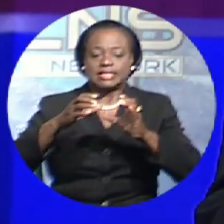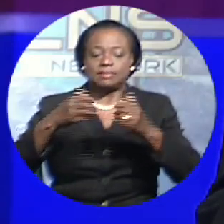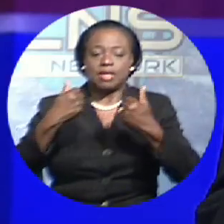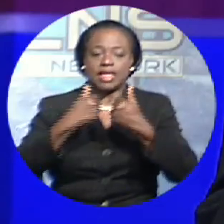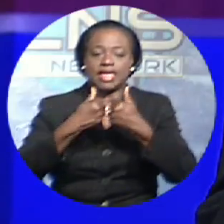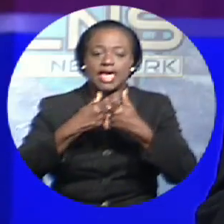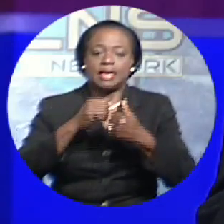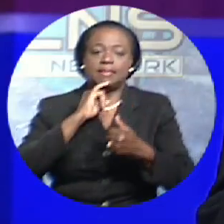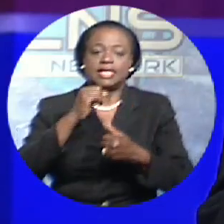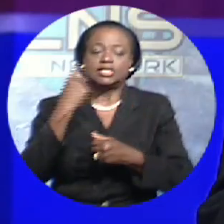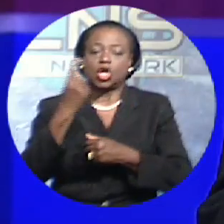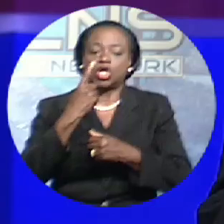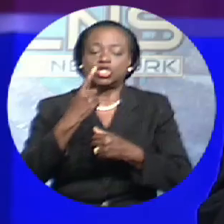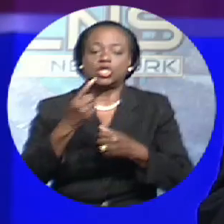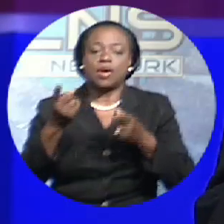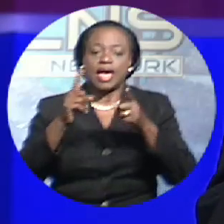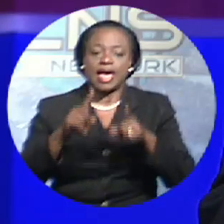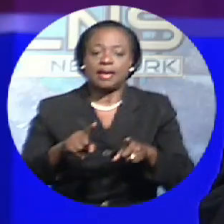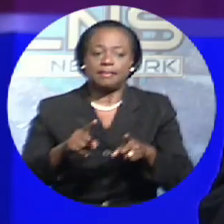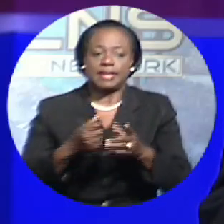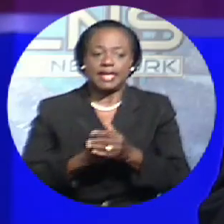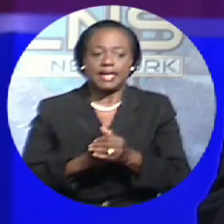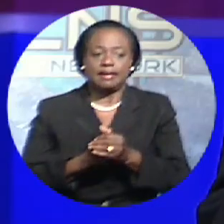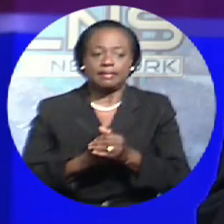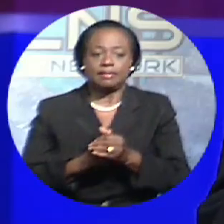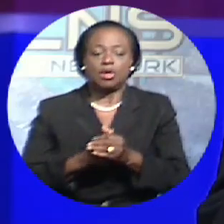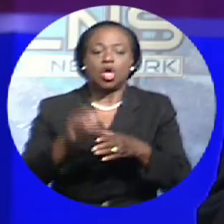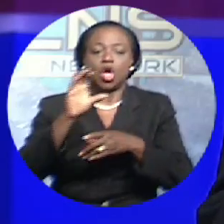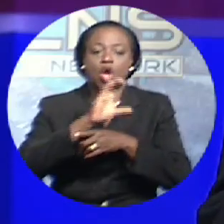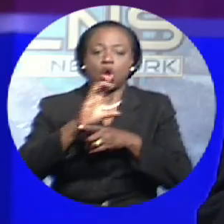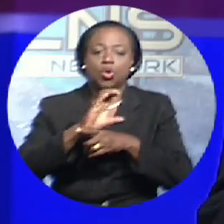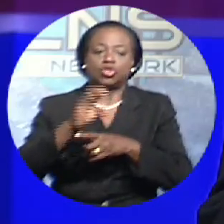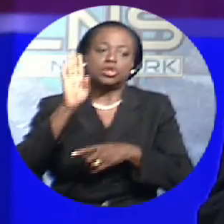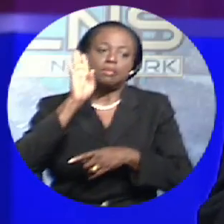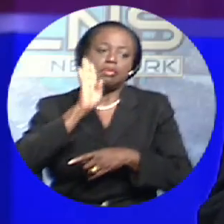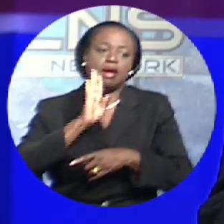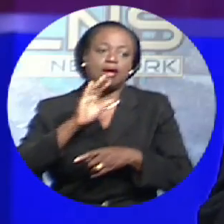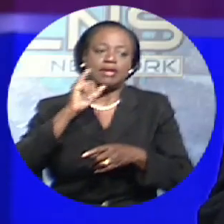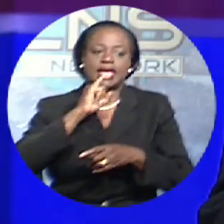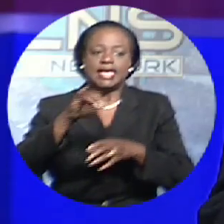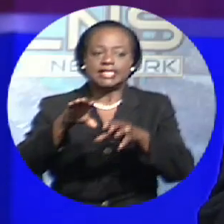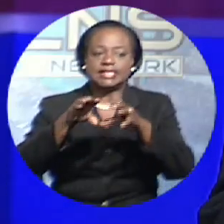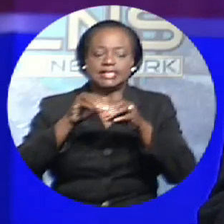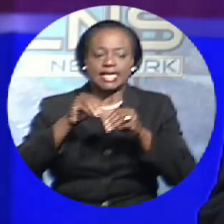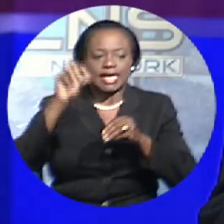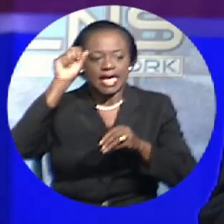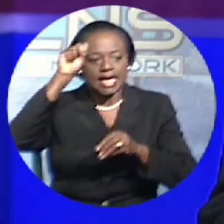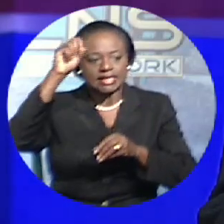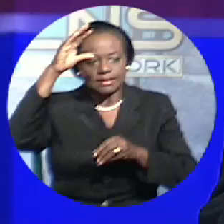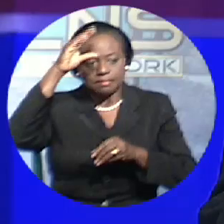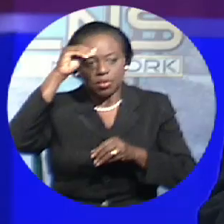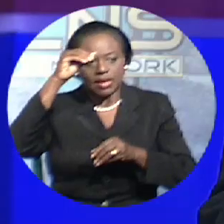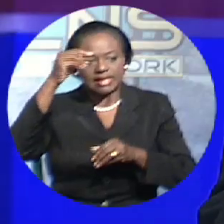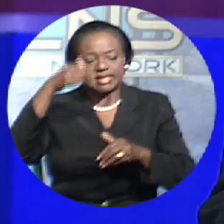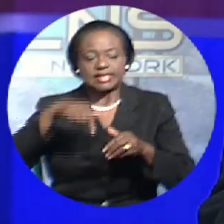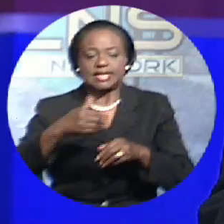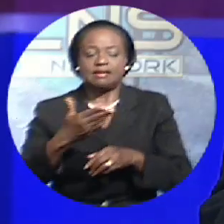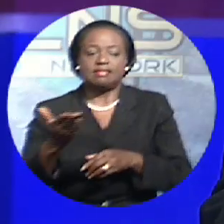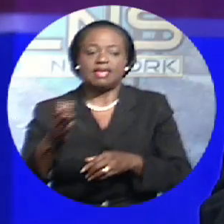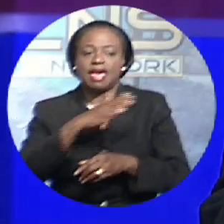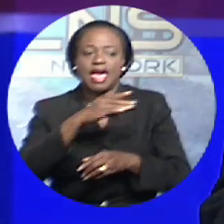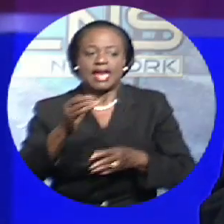Stephen Brown will be taking his senior boys down there. According to Coach Brown, the Hugh Campbell is not yet ready for a Family Island champion, and he explains